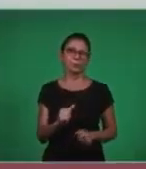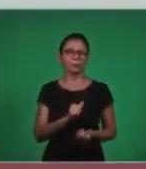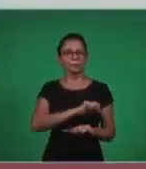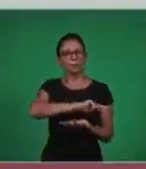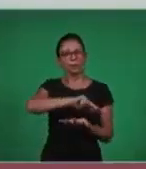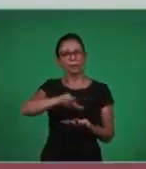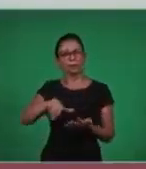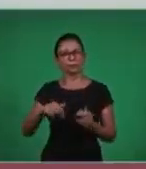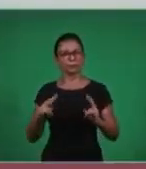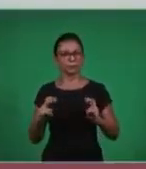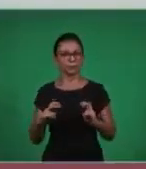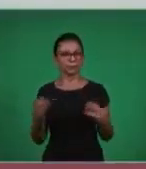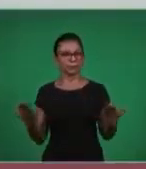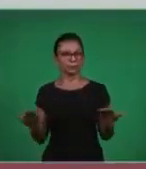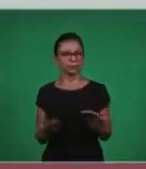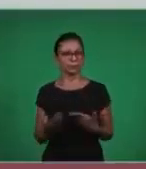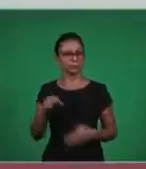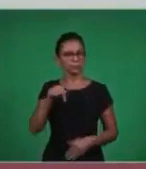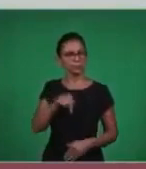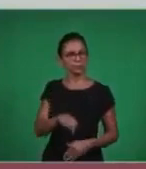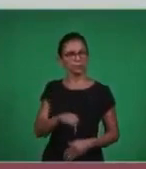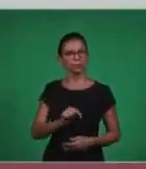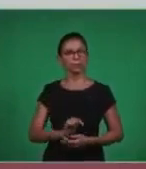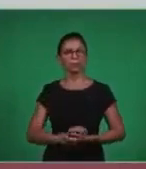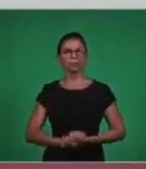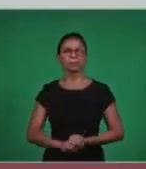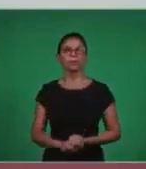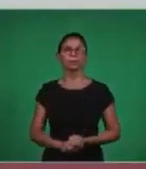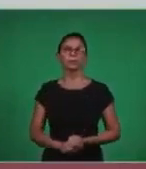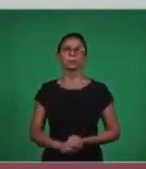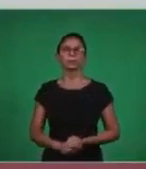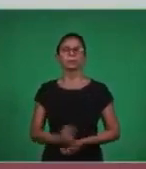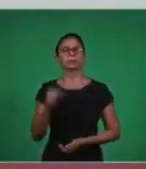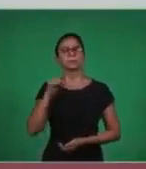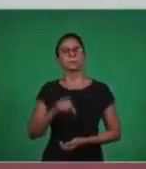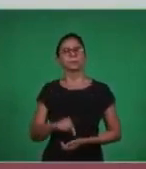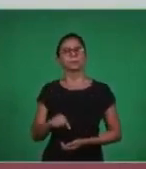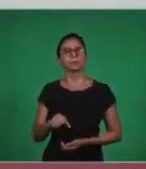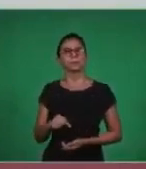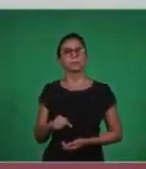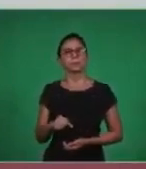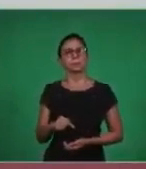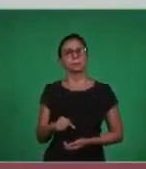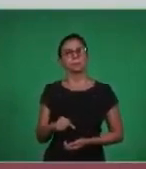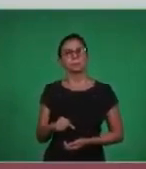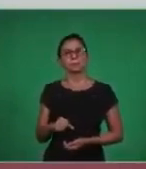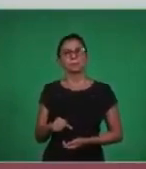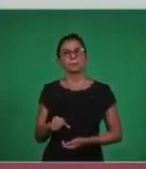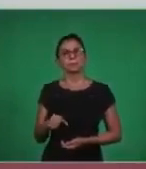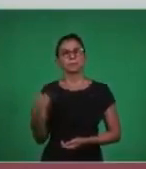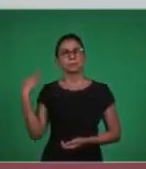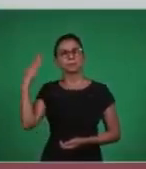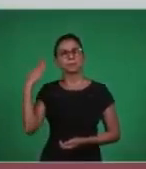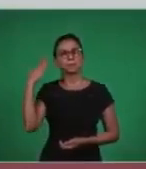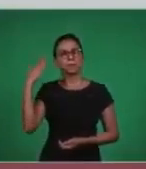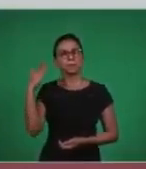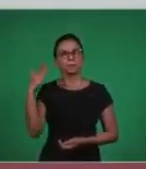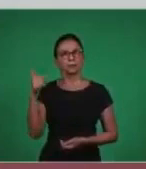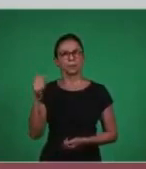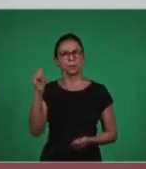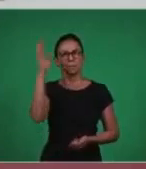we will be dealing with today here. However, we're speaking to the entire country and also the